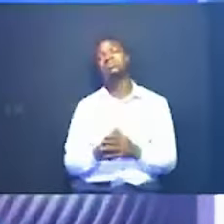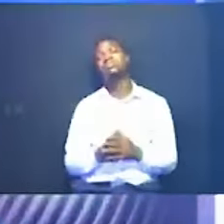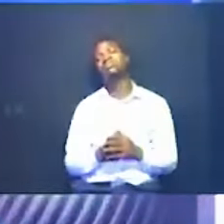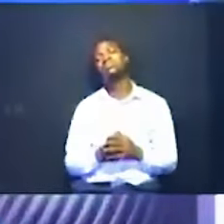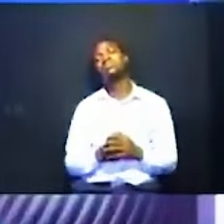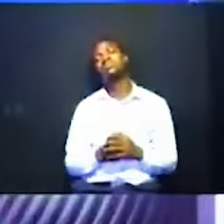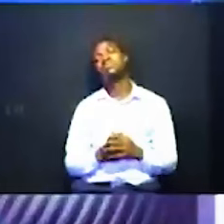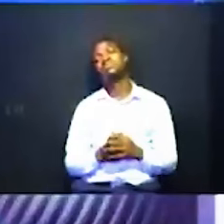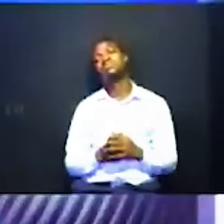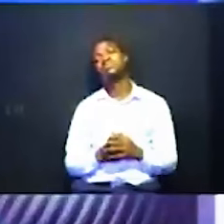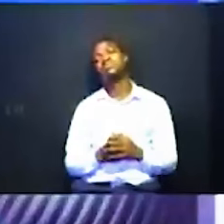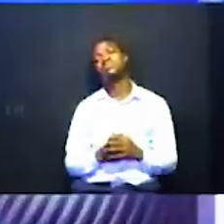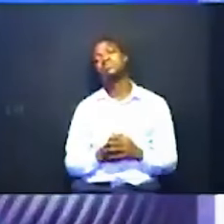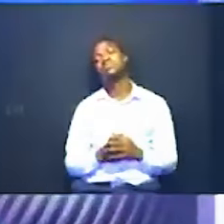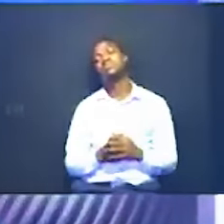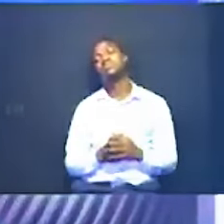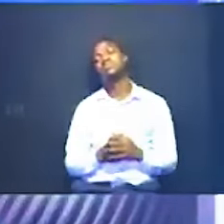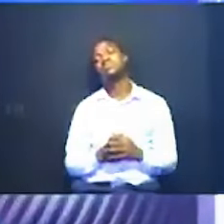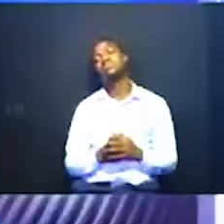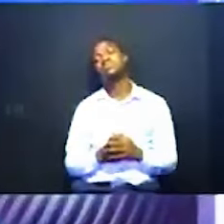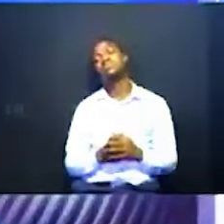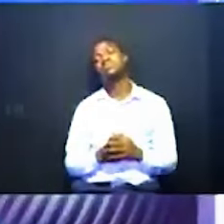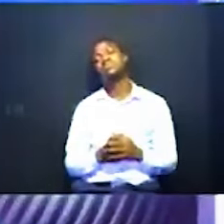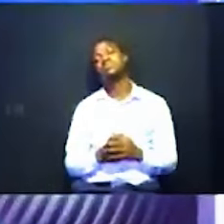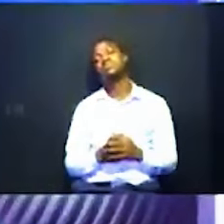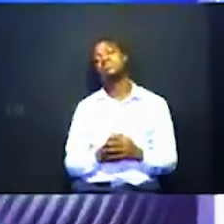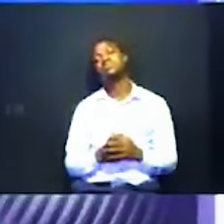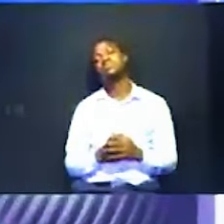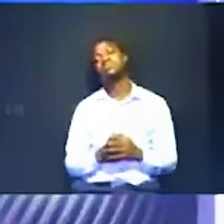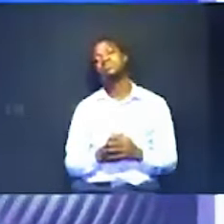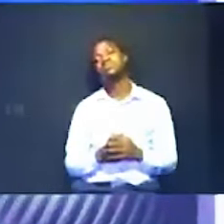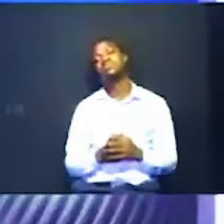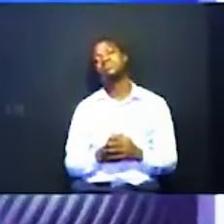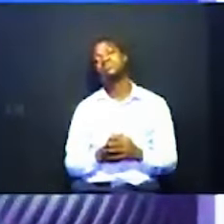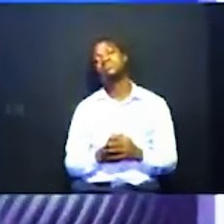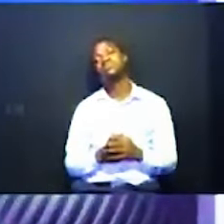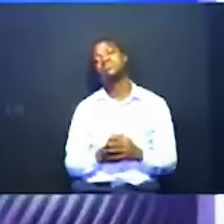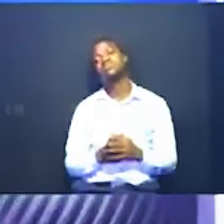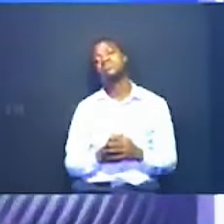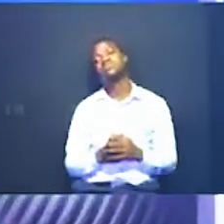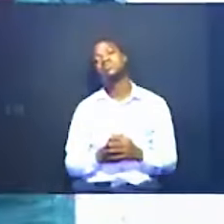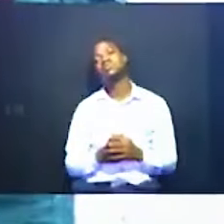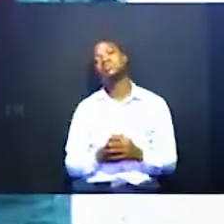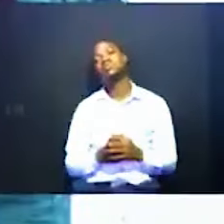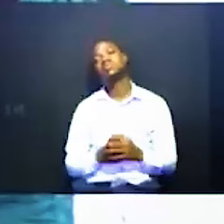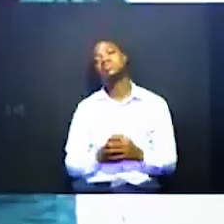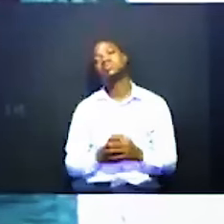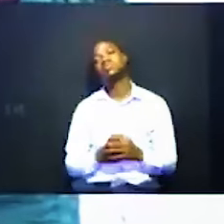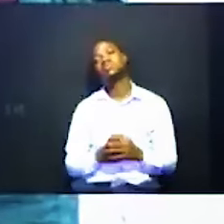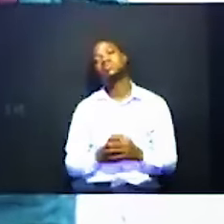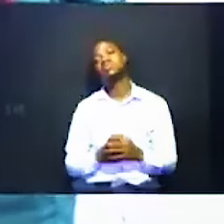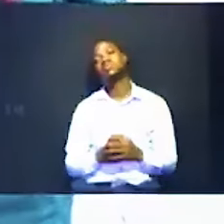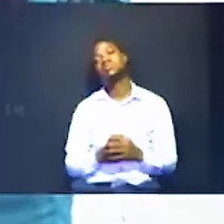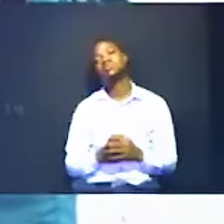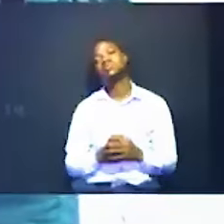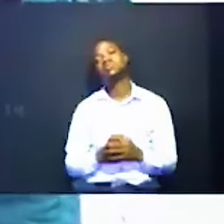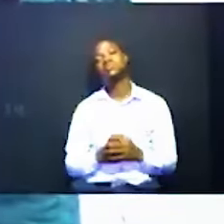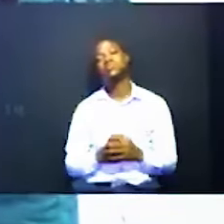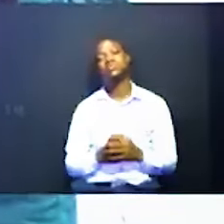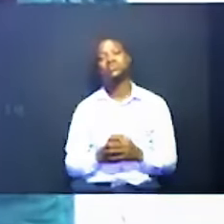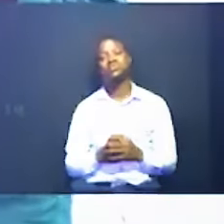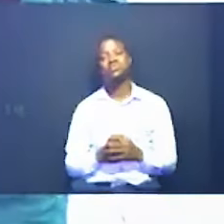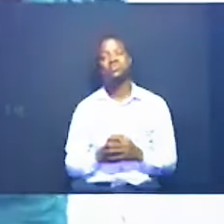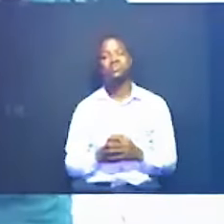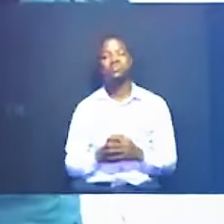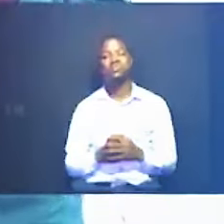home kire wo se me yi wo maye wo enoma wahunu yi wo me ho ene de wo be hu me